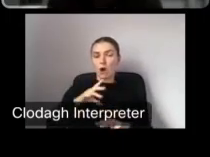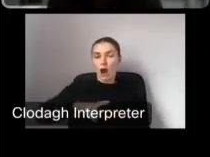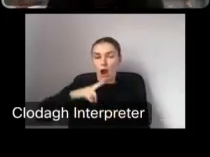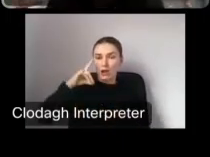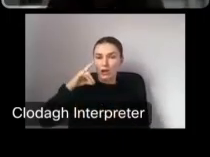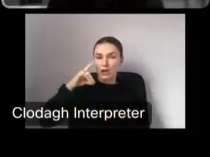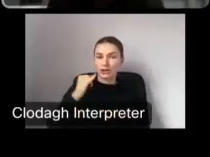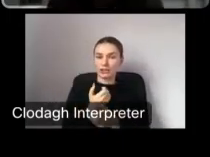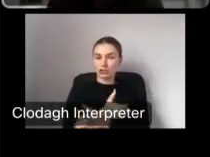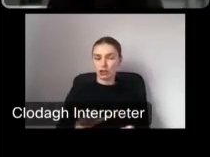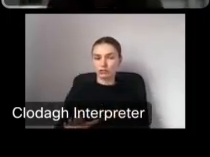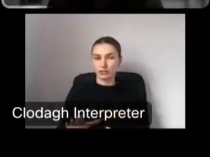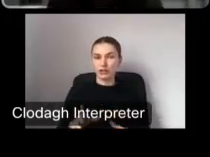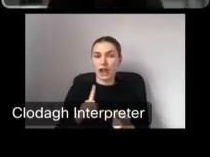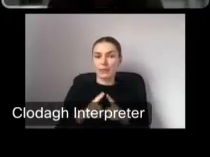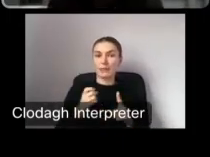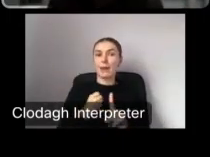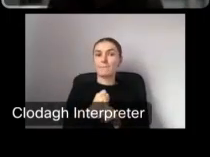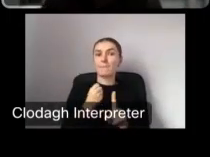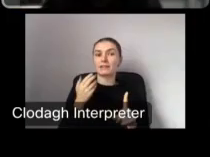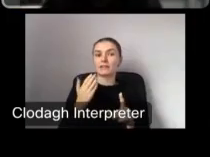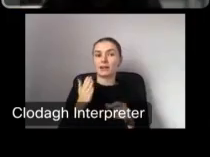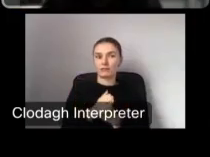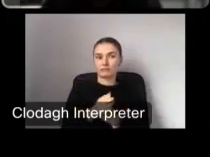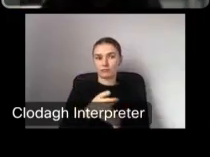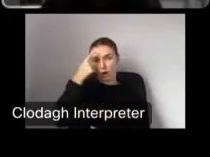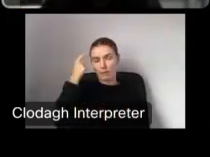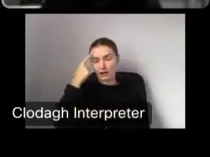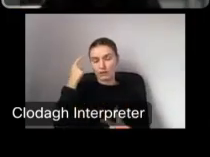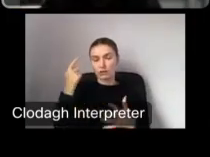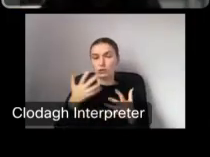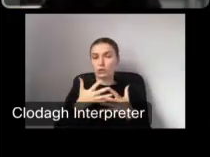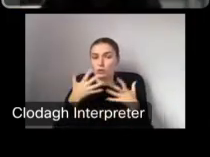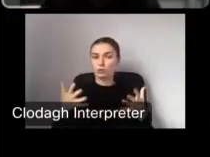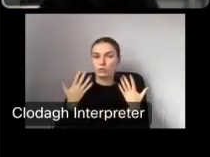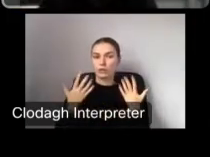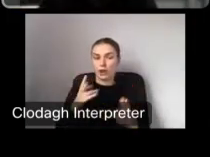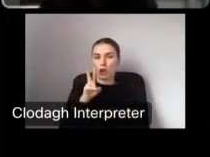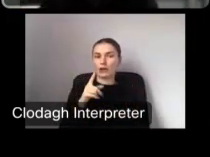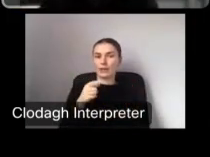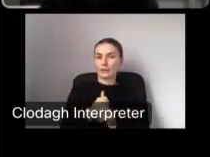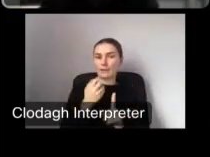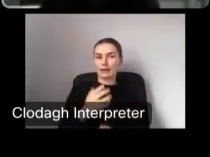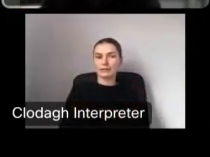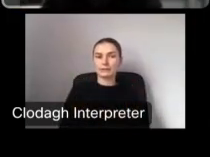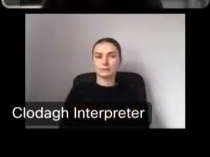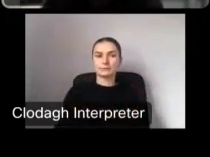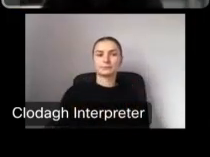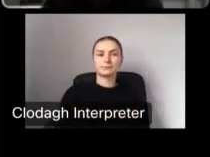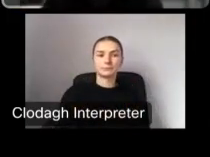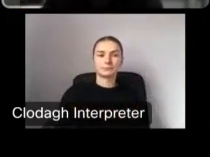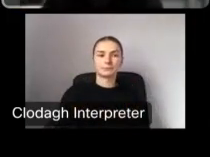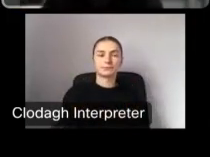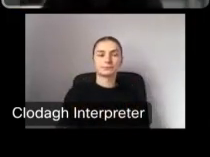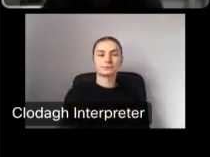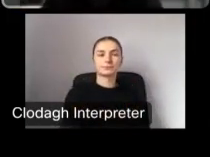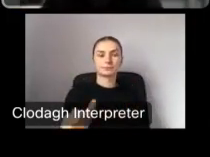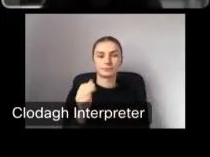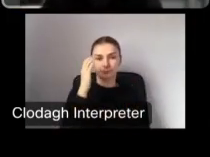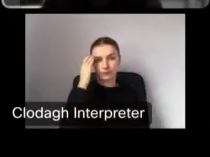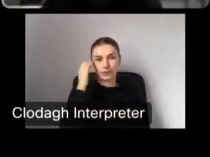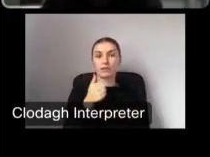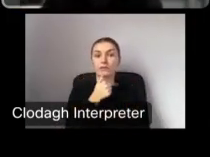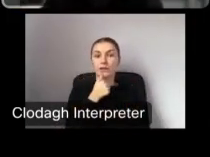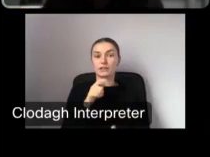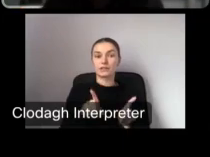children. The impact of trauma is huge. So let's go and look at that impact. So first of all, as people,